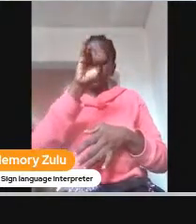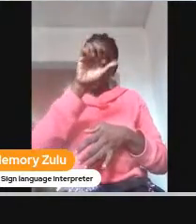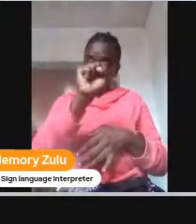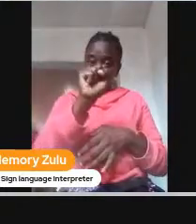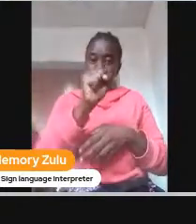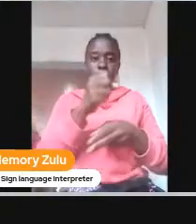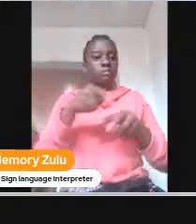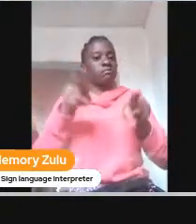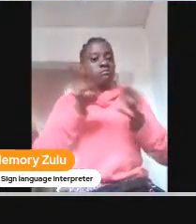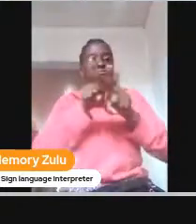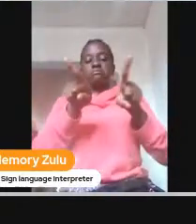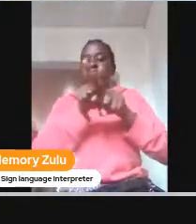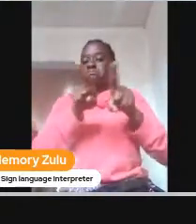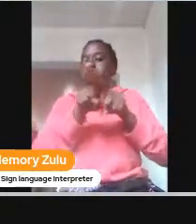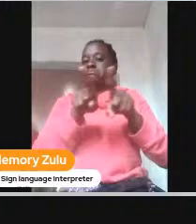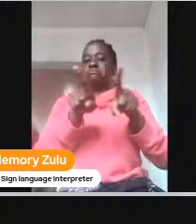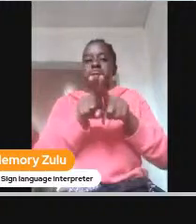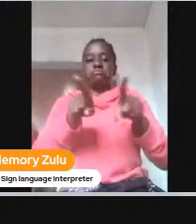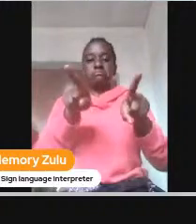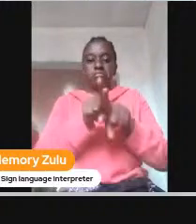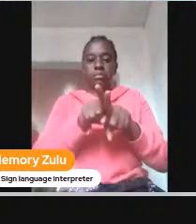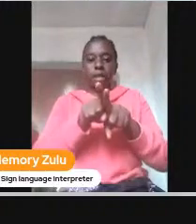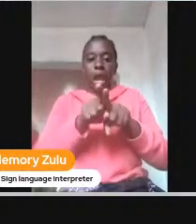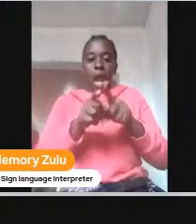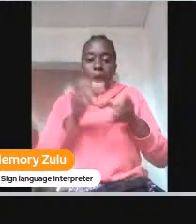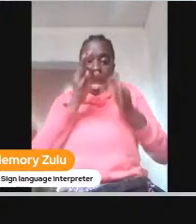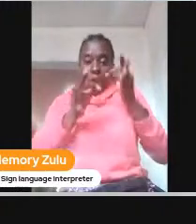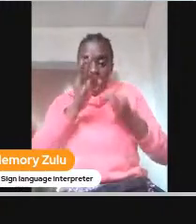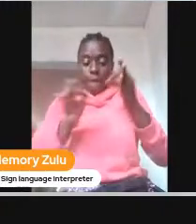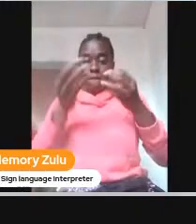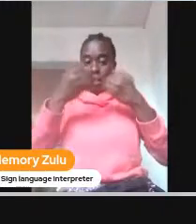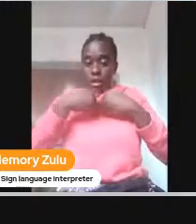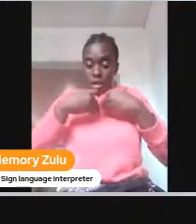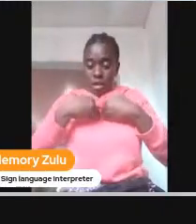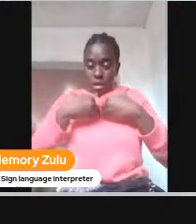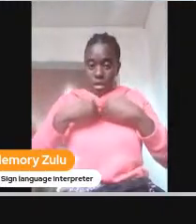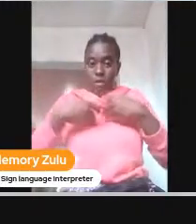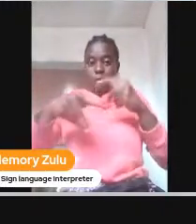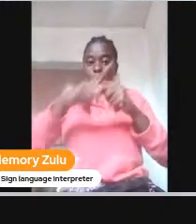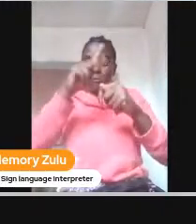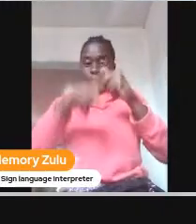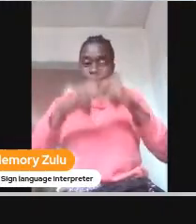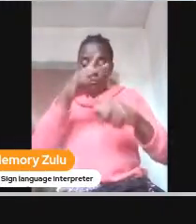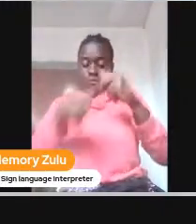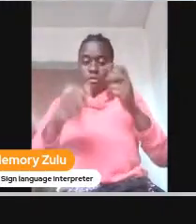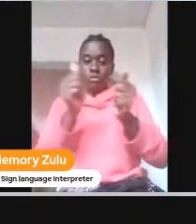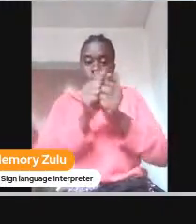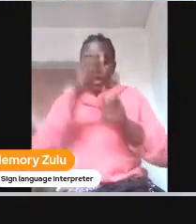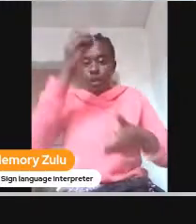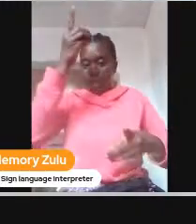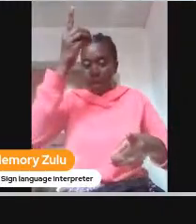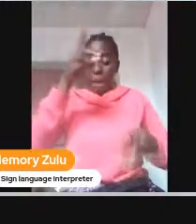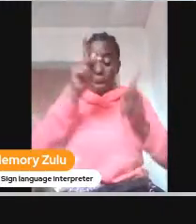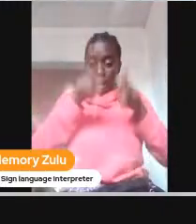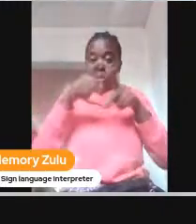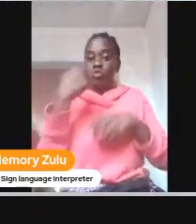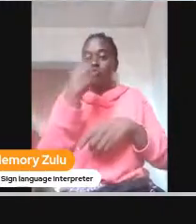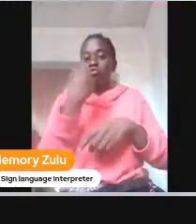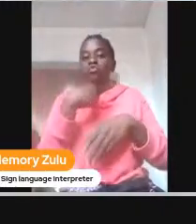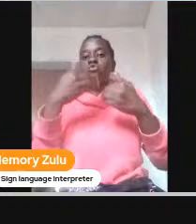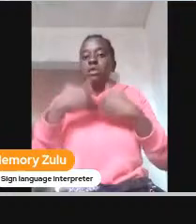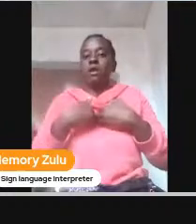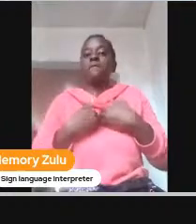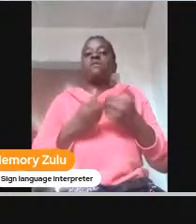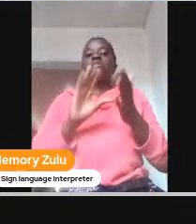called Treponema pallidum. And then HIV, human immune deficiency virus, is a